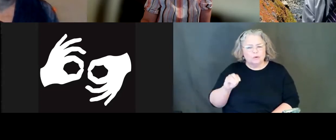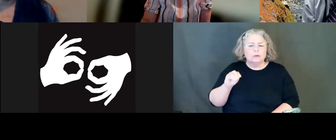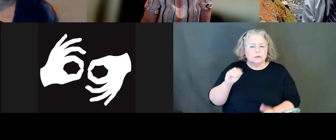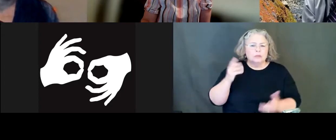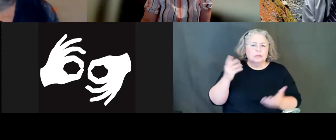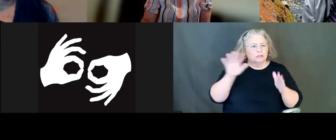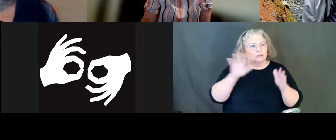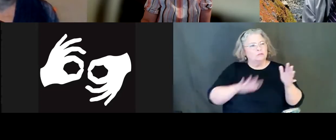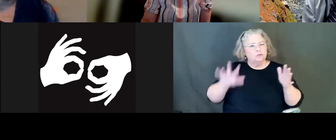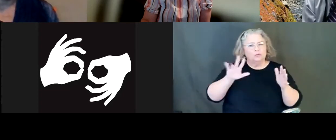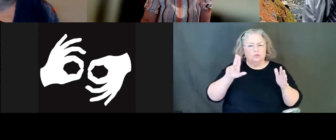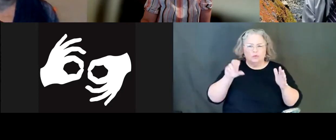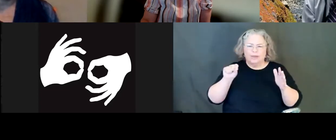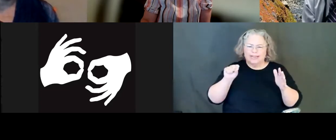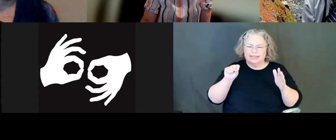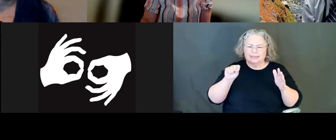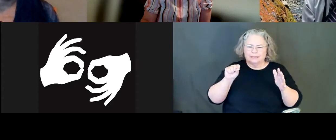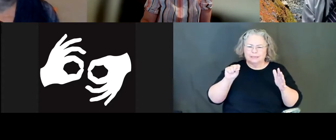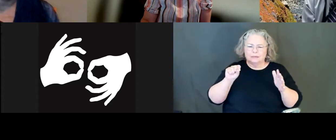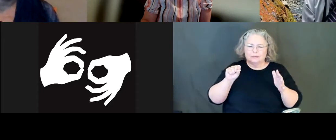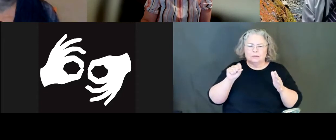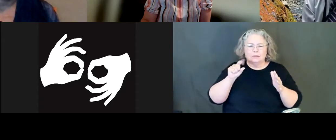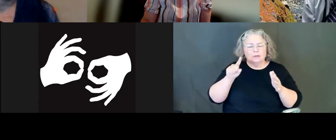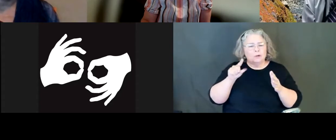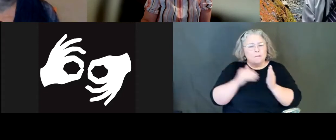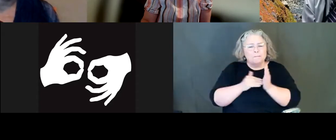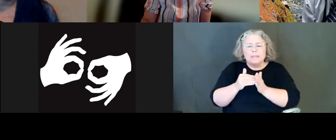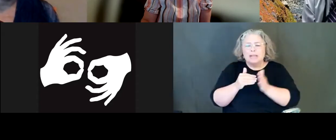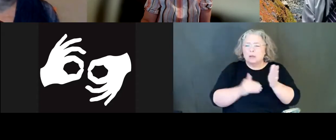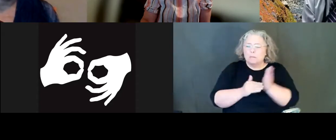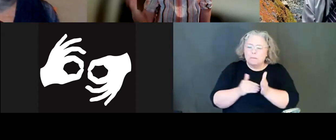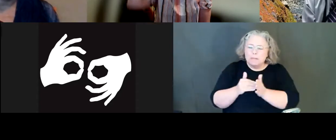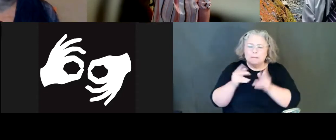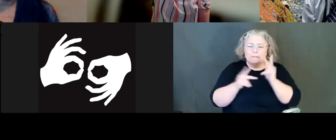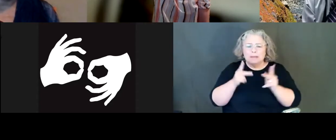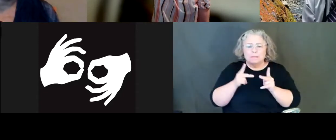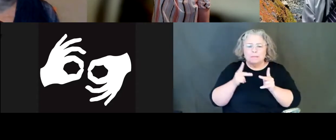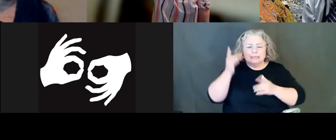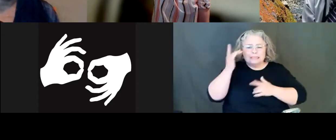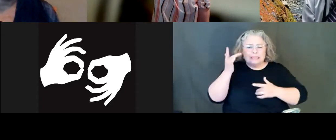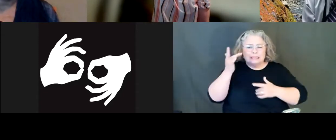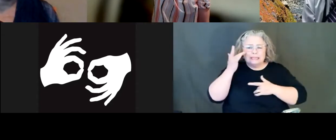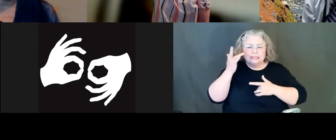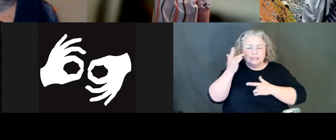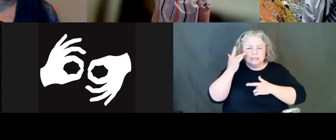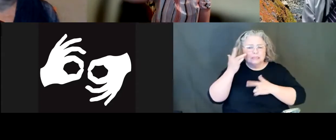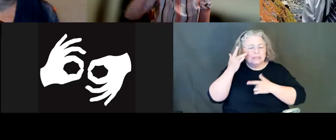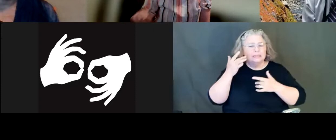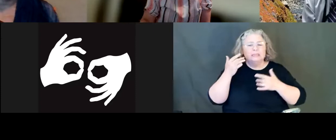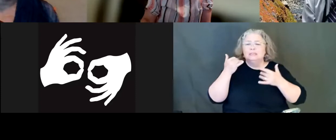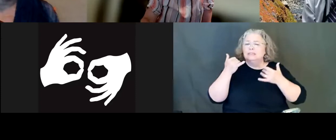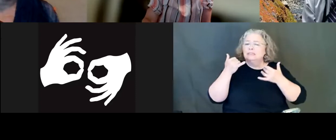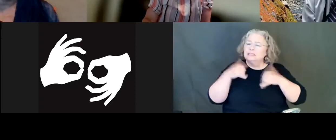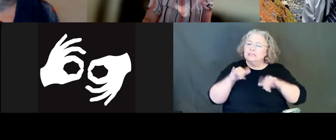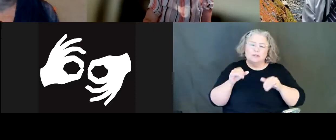in the United States, if you've got millions and millions of people getting infected, that's still an awful